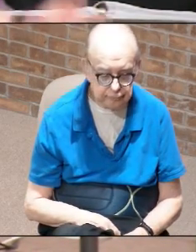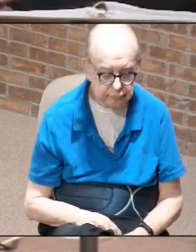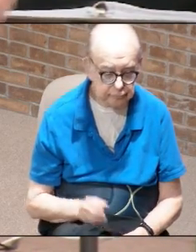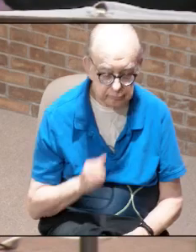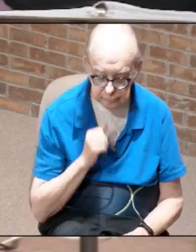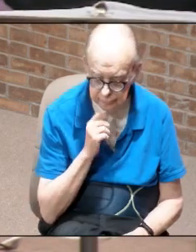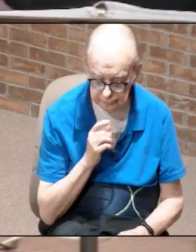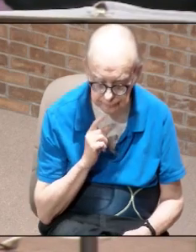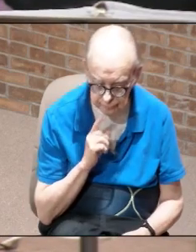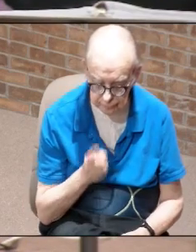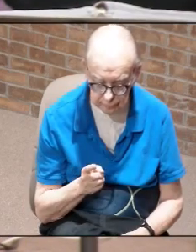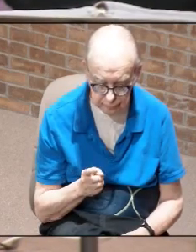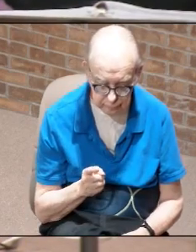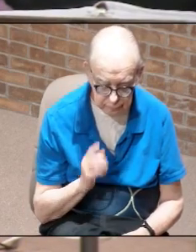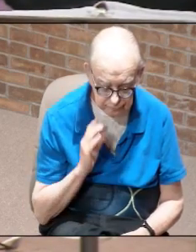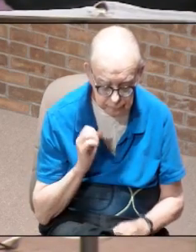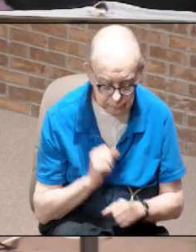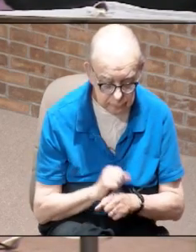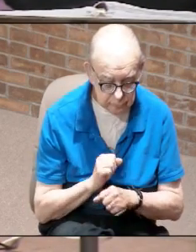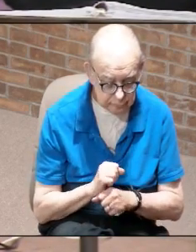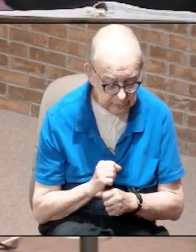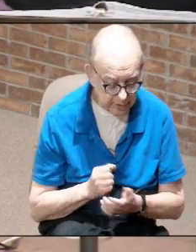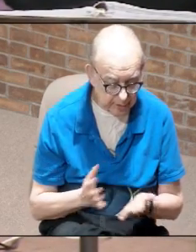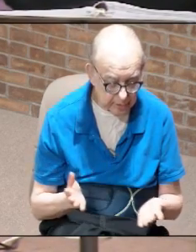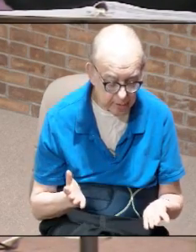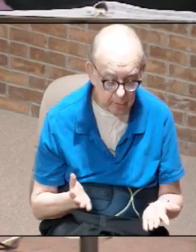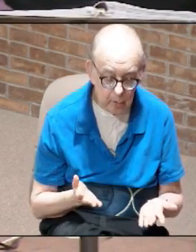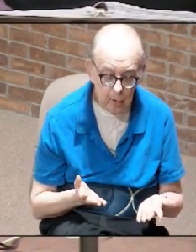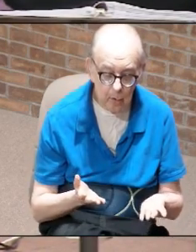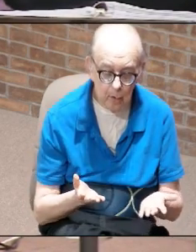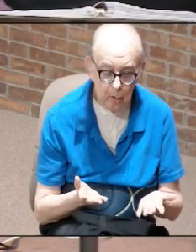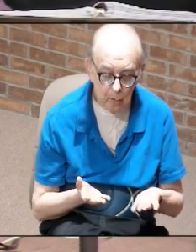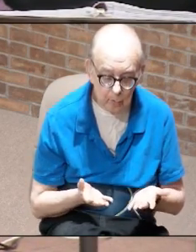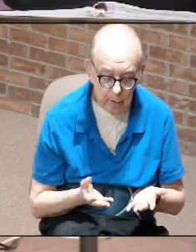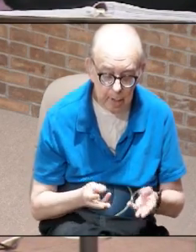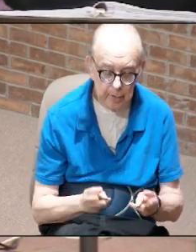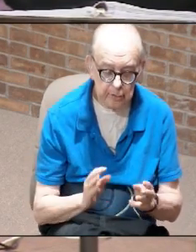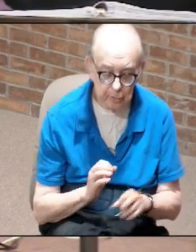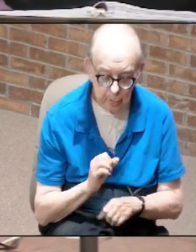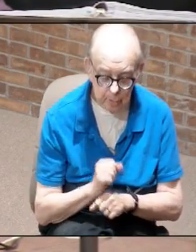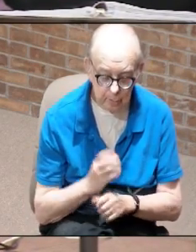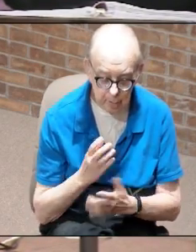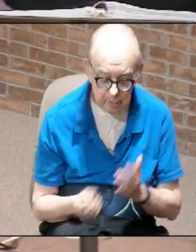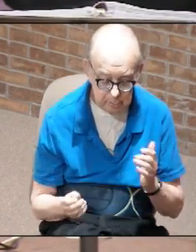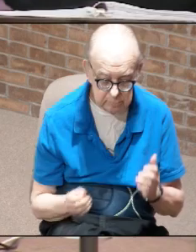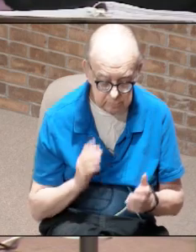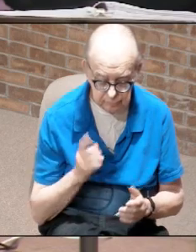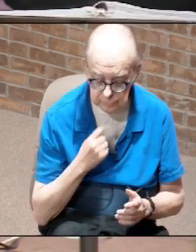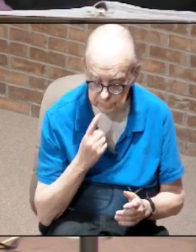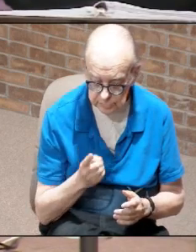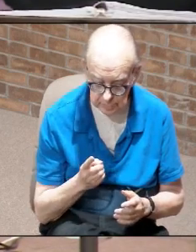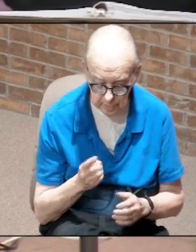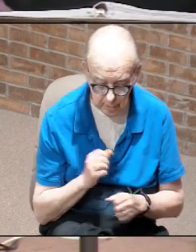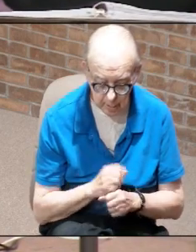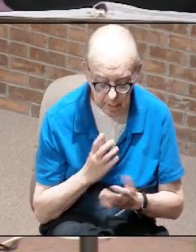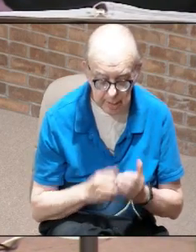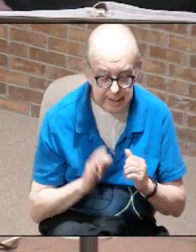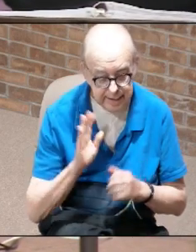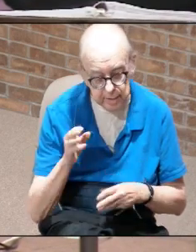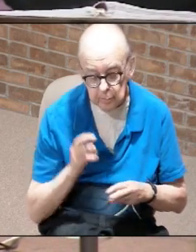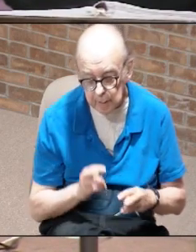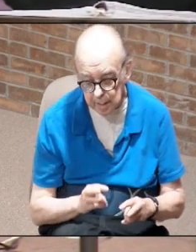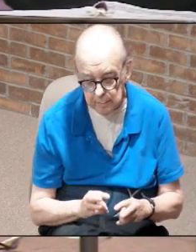I'm not necessarily telling you it's going to work out the way you want it to work out. But I'm telling you it's going to work out the way he wanted it to work